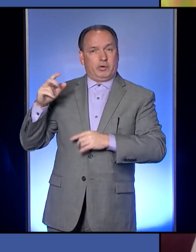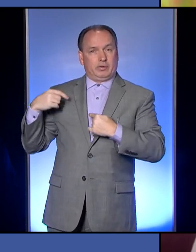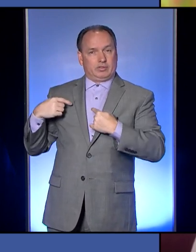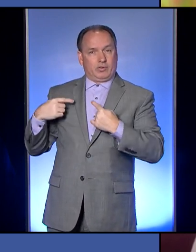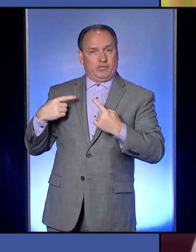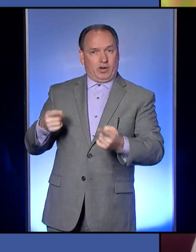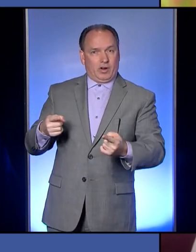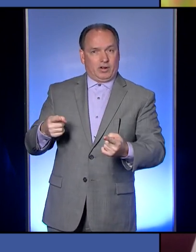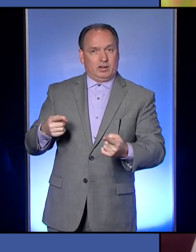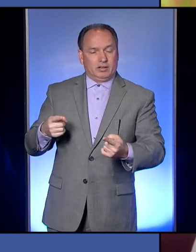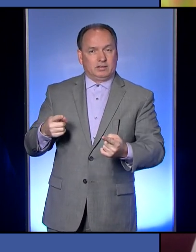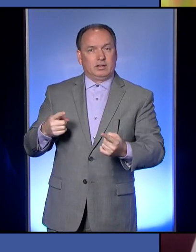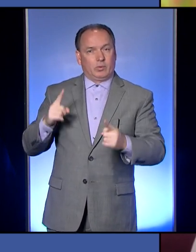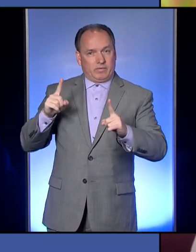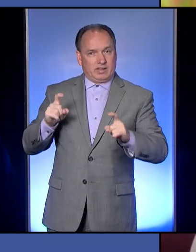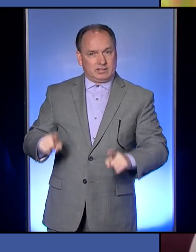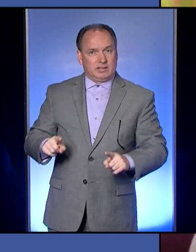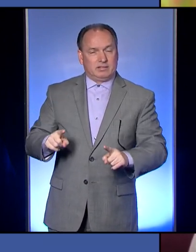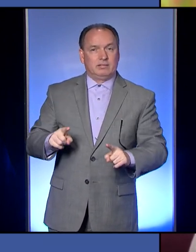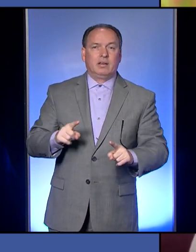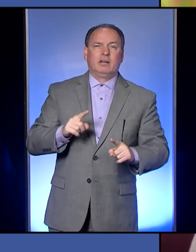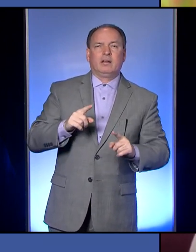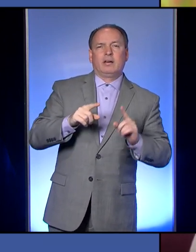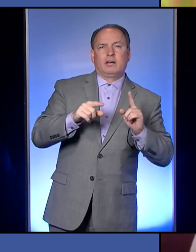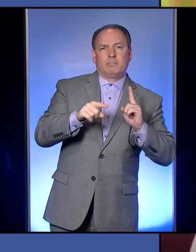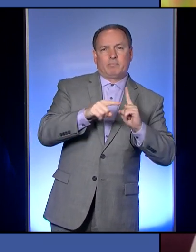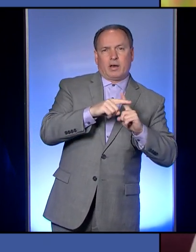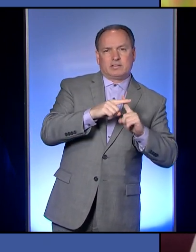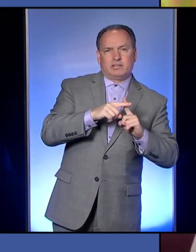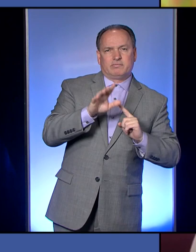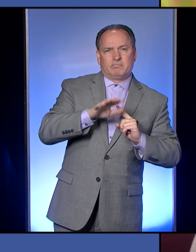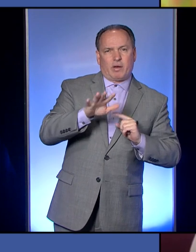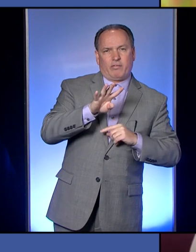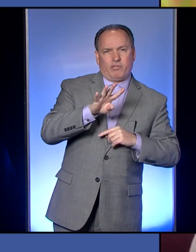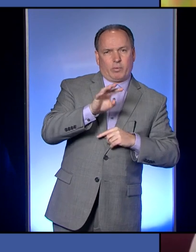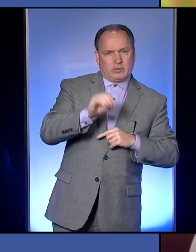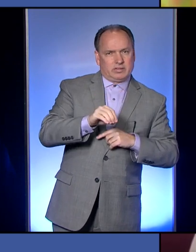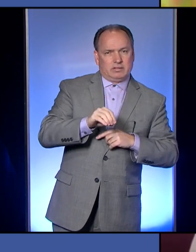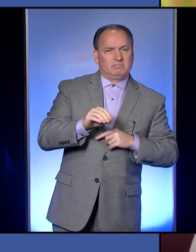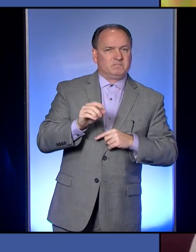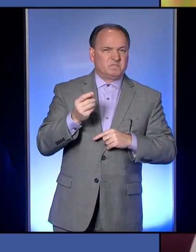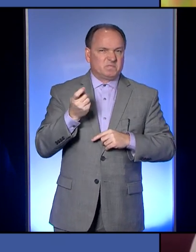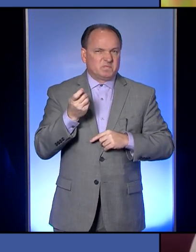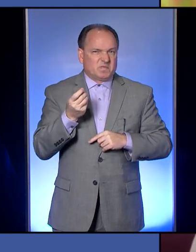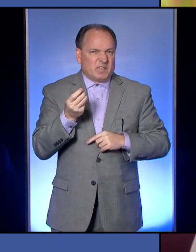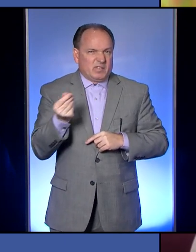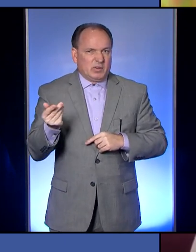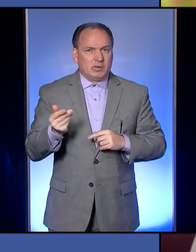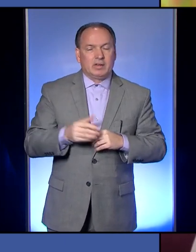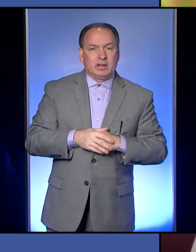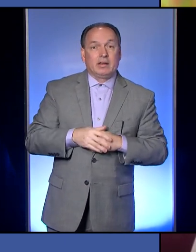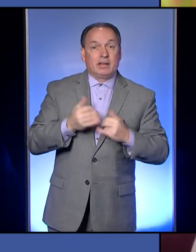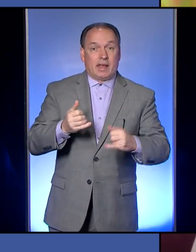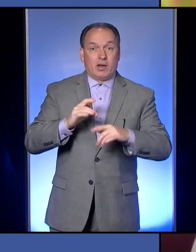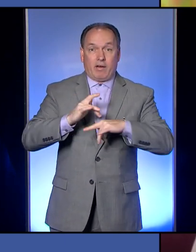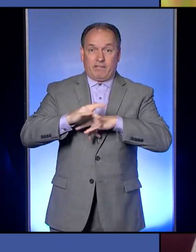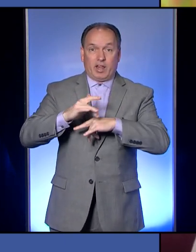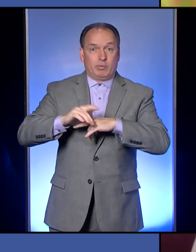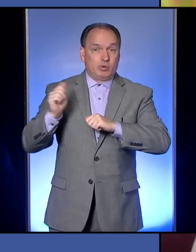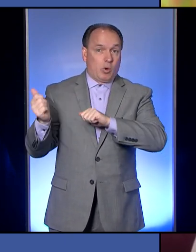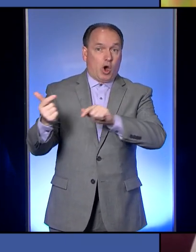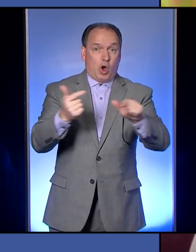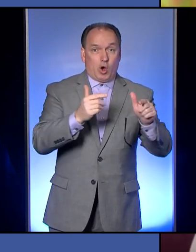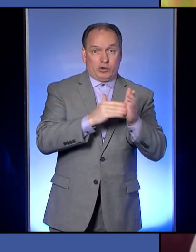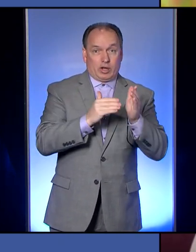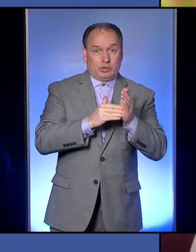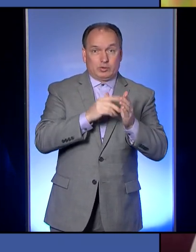positivity rate is around 4%. We would like to make this site available now to all physicians in Erie County who are not